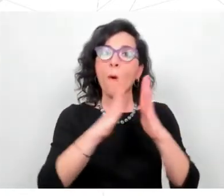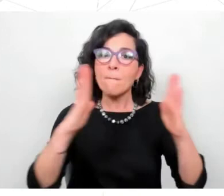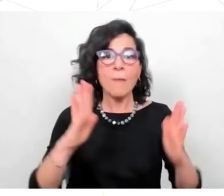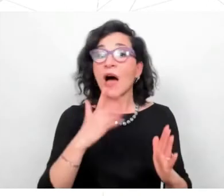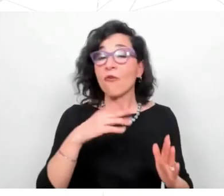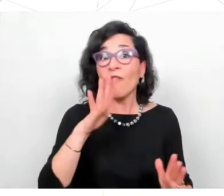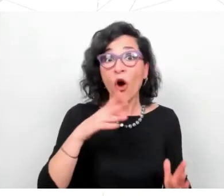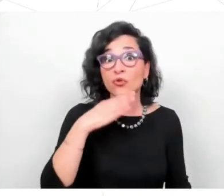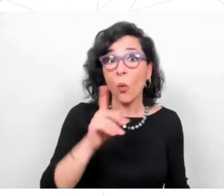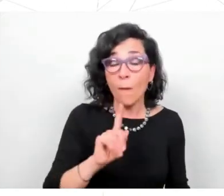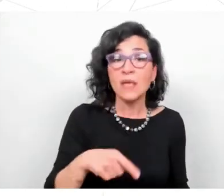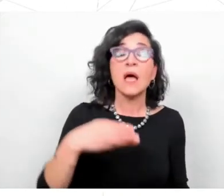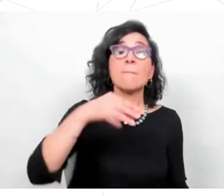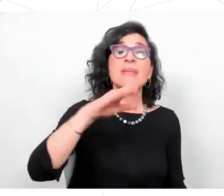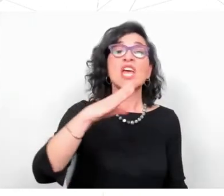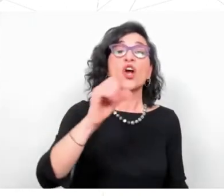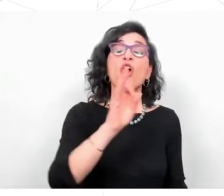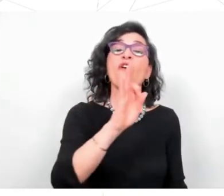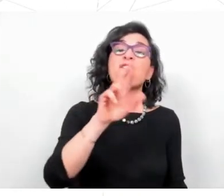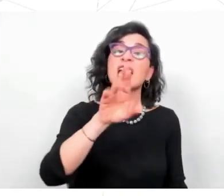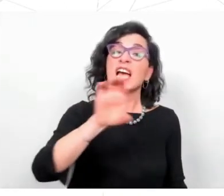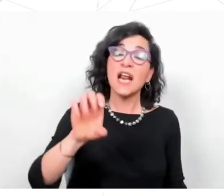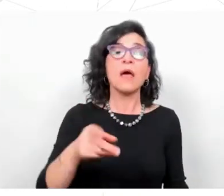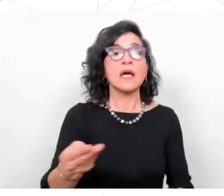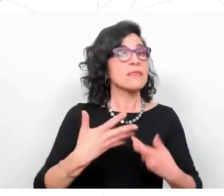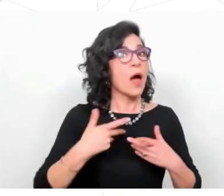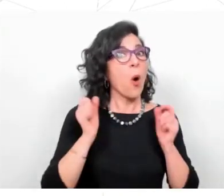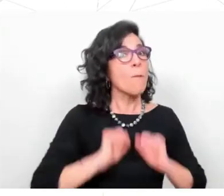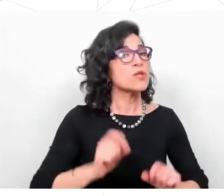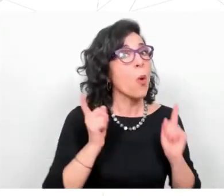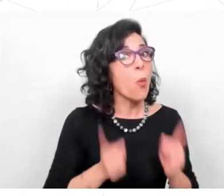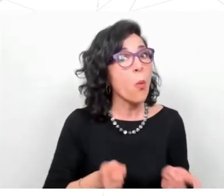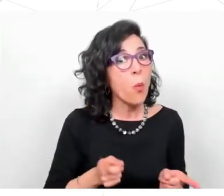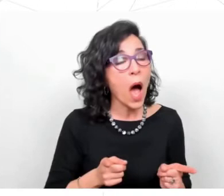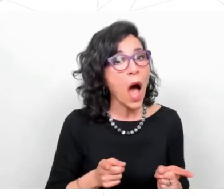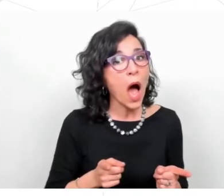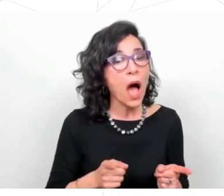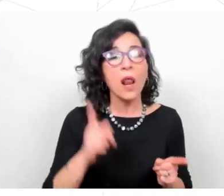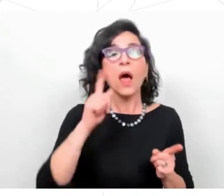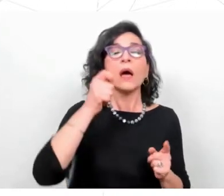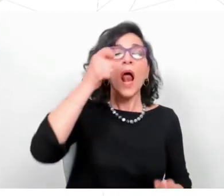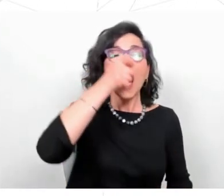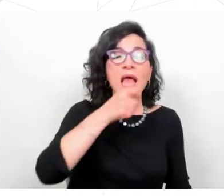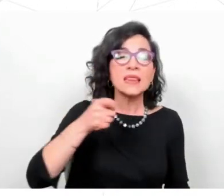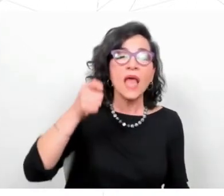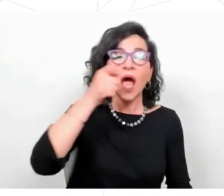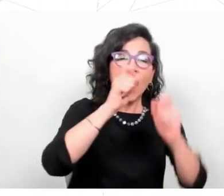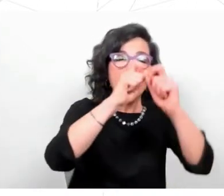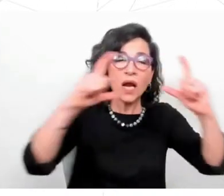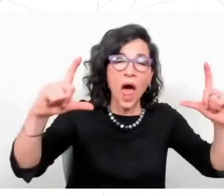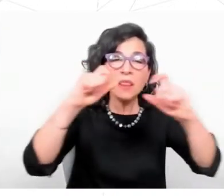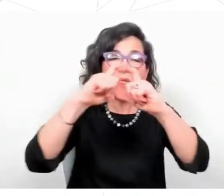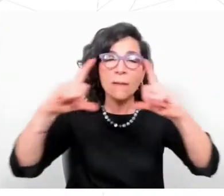enough still. And so what magnifier allows us to do is essentially take a magnifying glass to portions of the desktop and of the